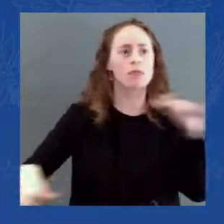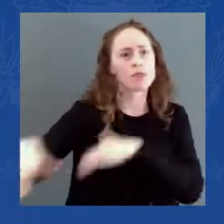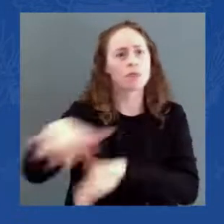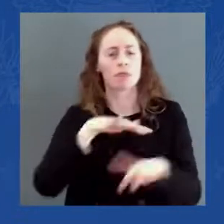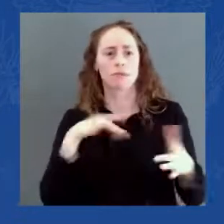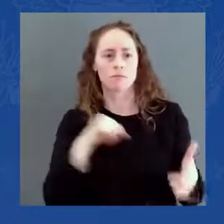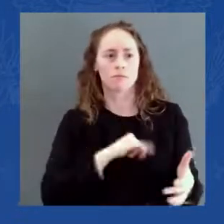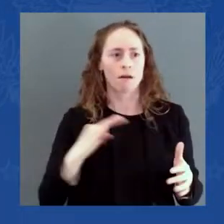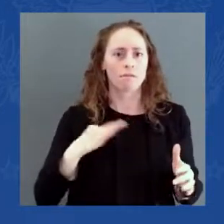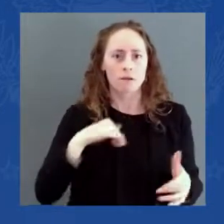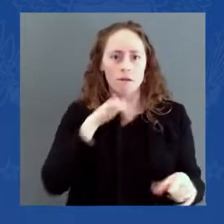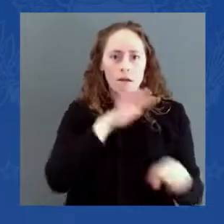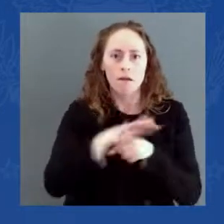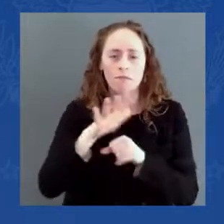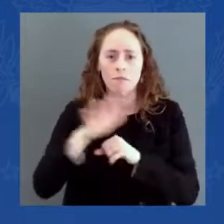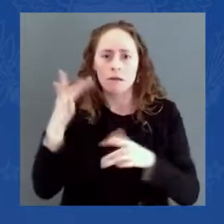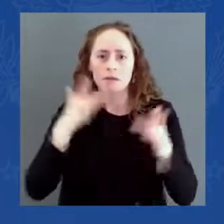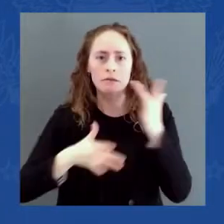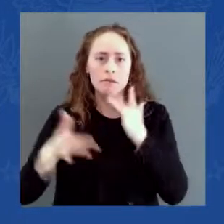like monoclonal